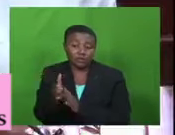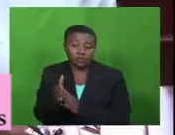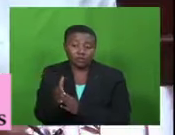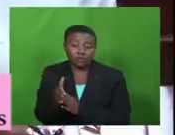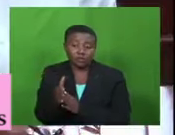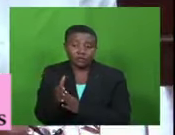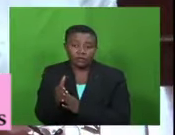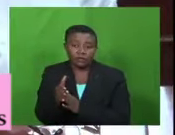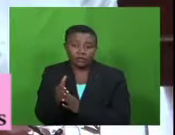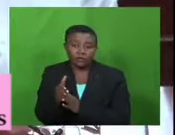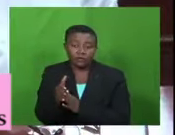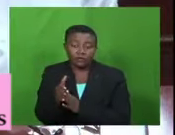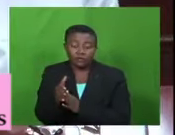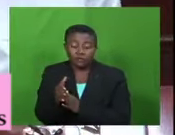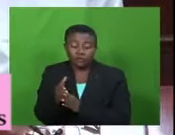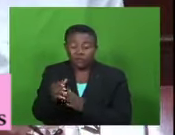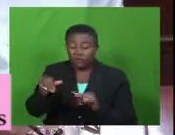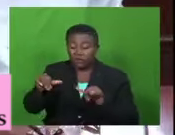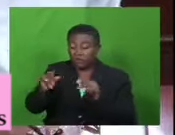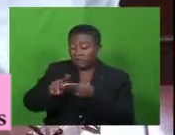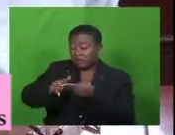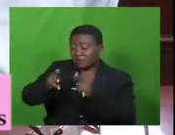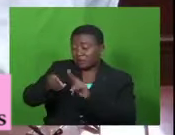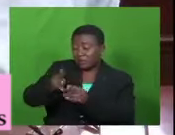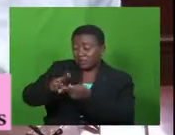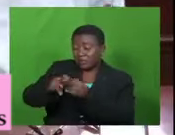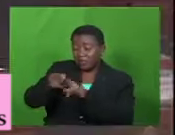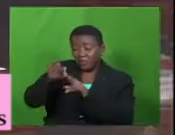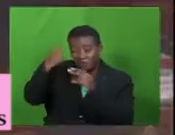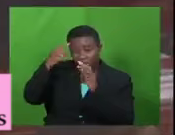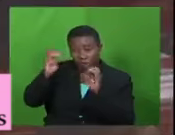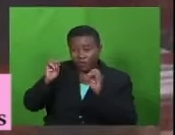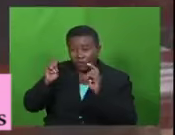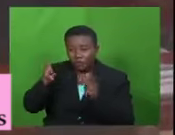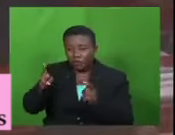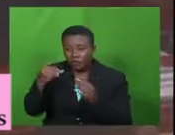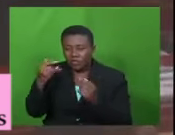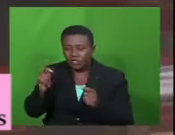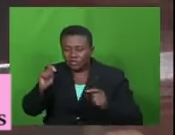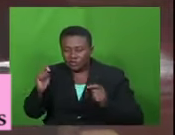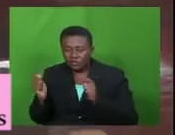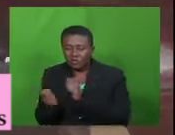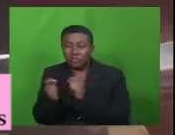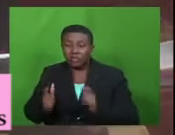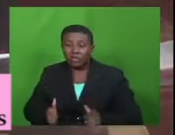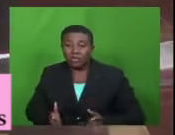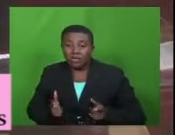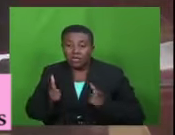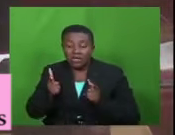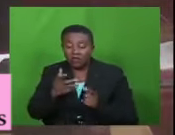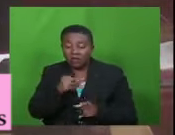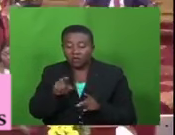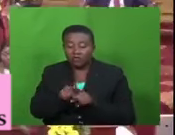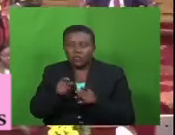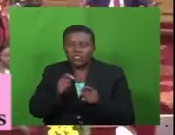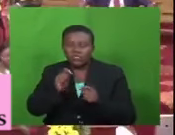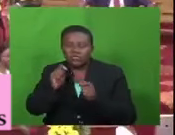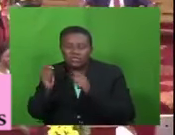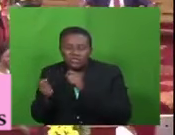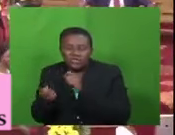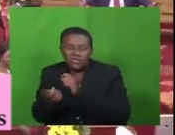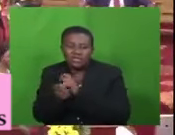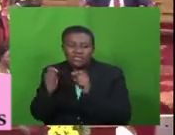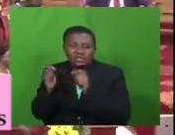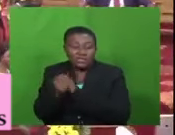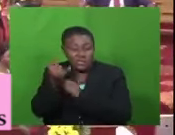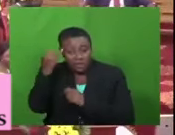The strides we're making in education are already changing lives and changing the narrative. As of